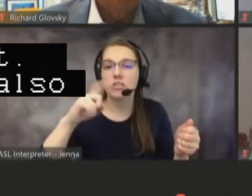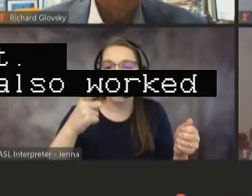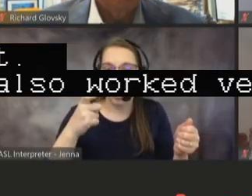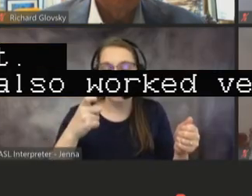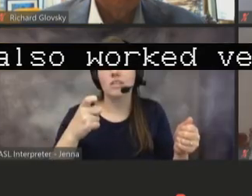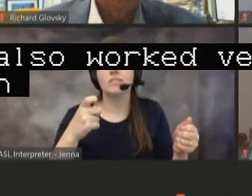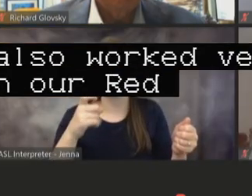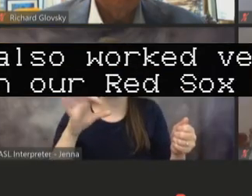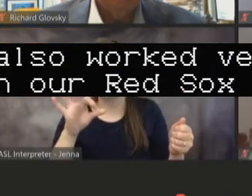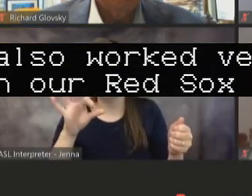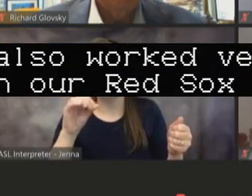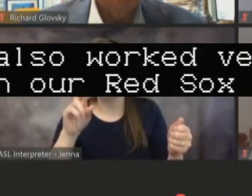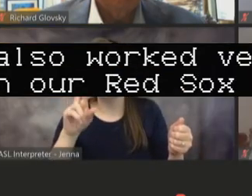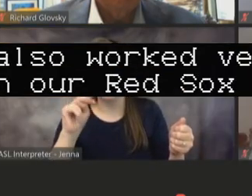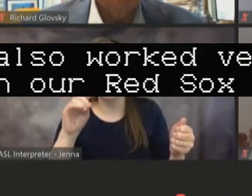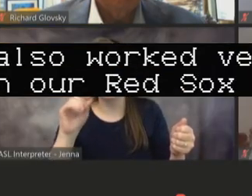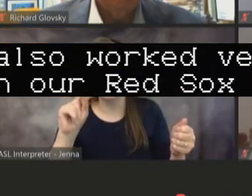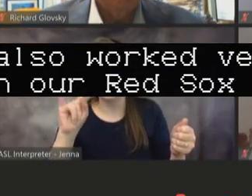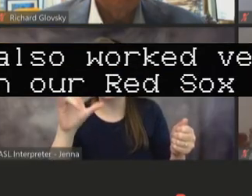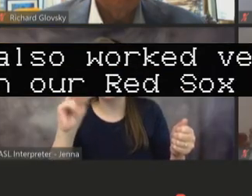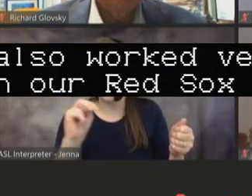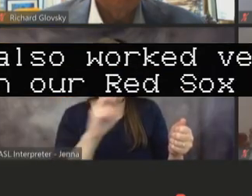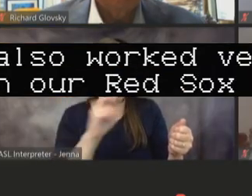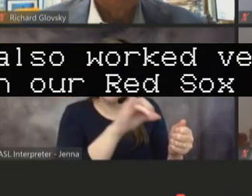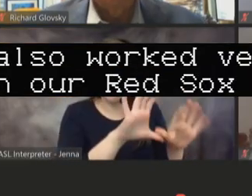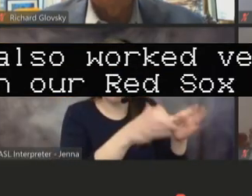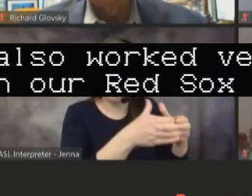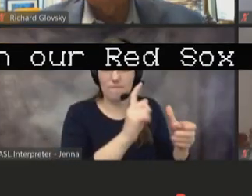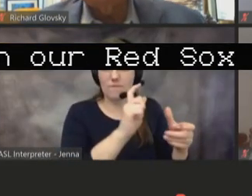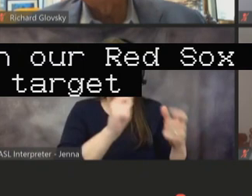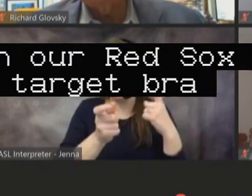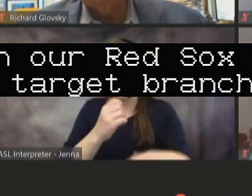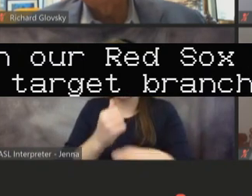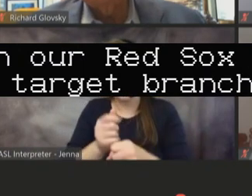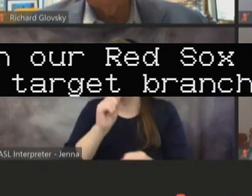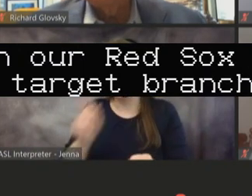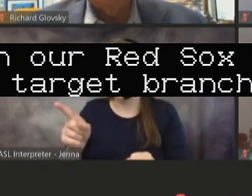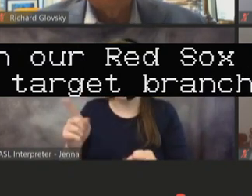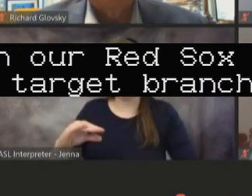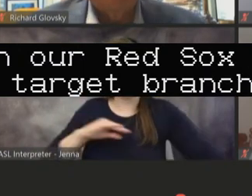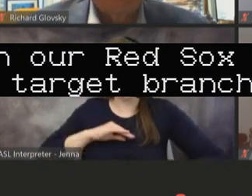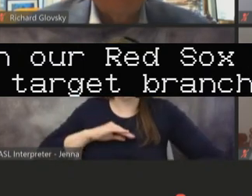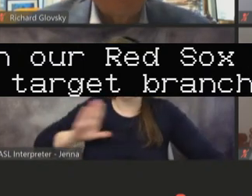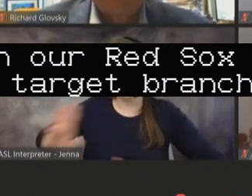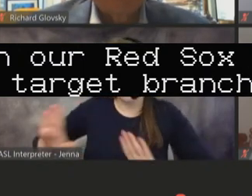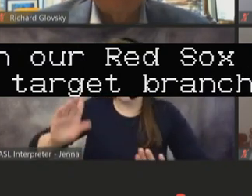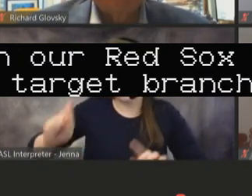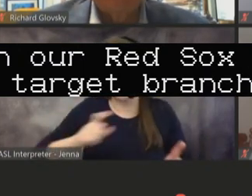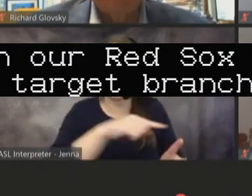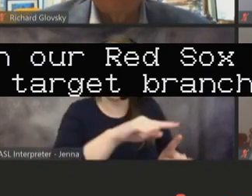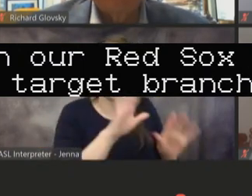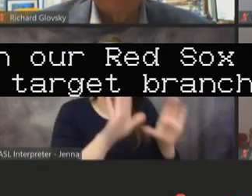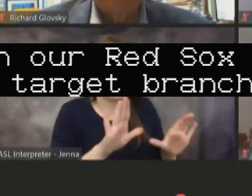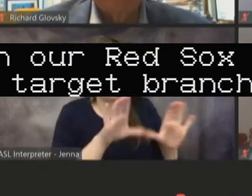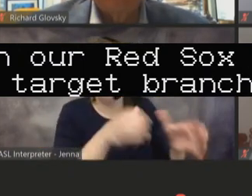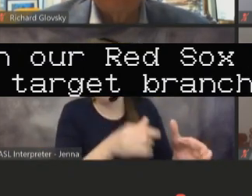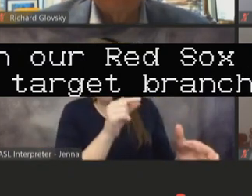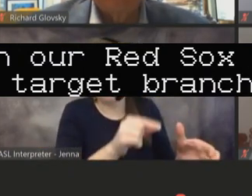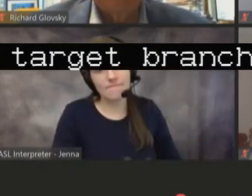branch, to fulfill ticketing needs. They're very wonderful to us, though.